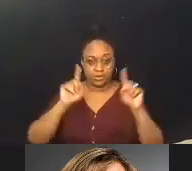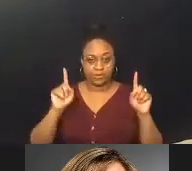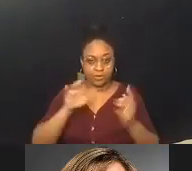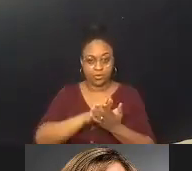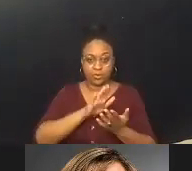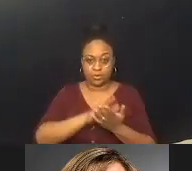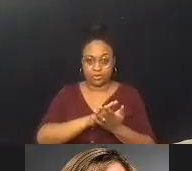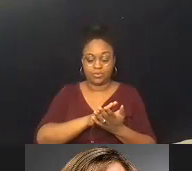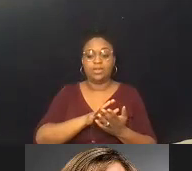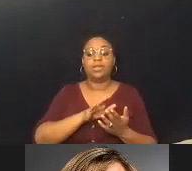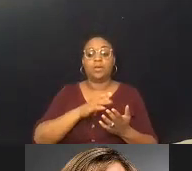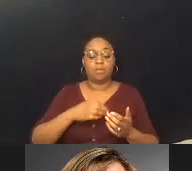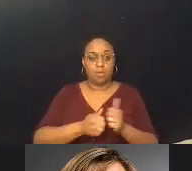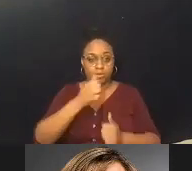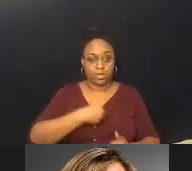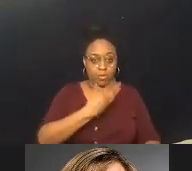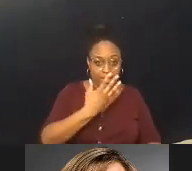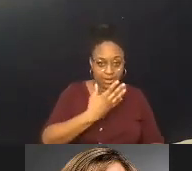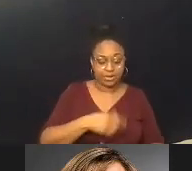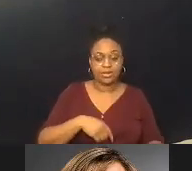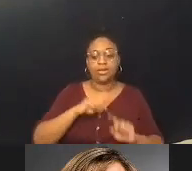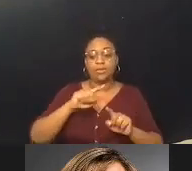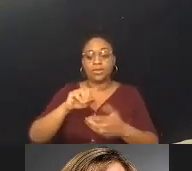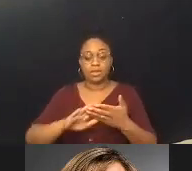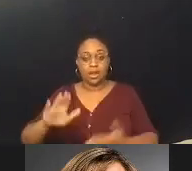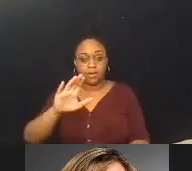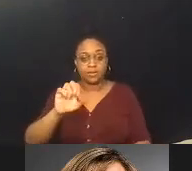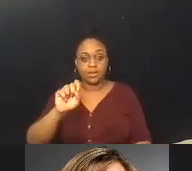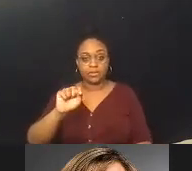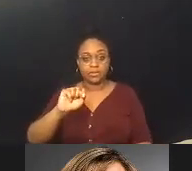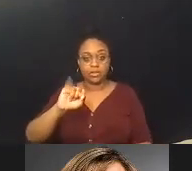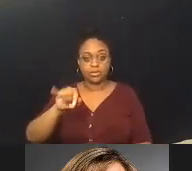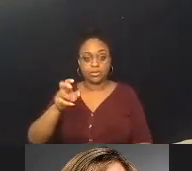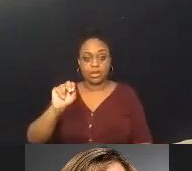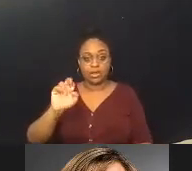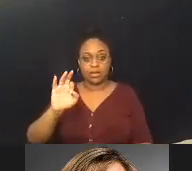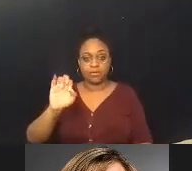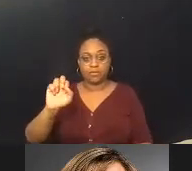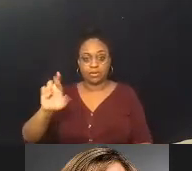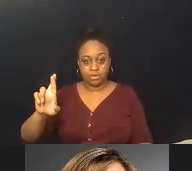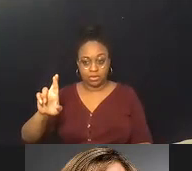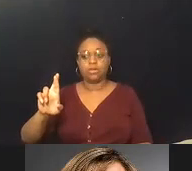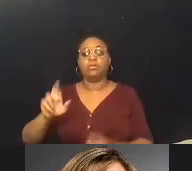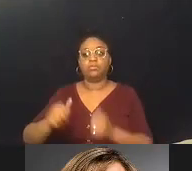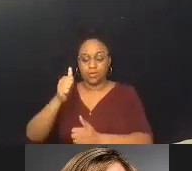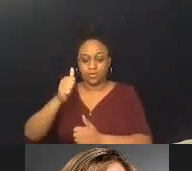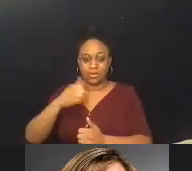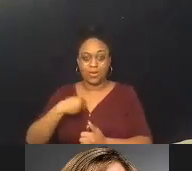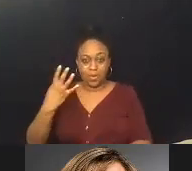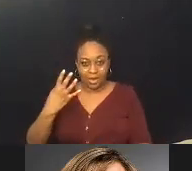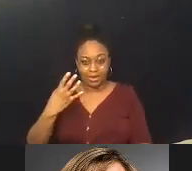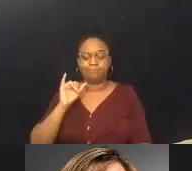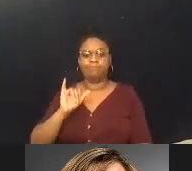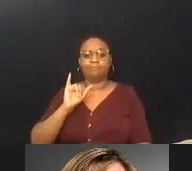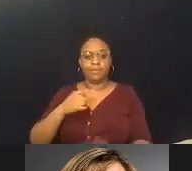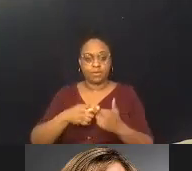a predominantly white institution. That's when, for me, diversity really meant like difference of races, essentially. Like, I